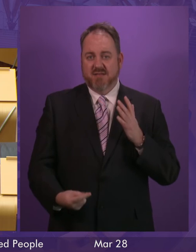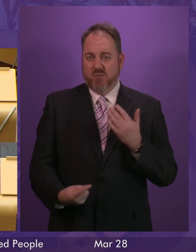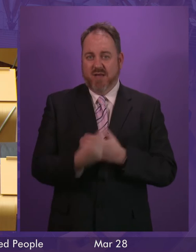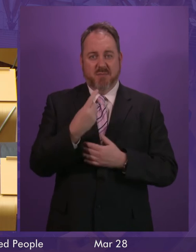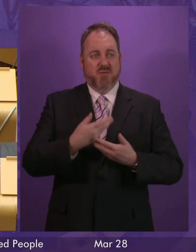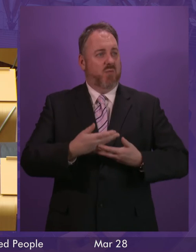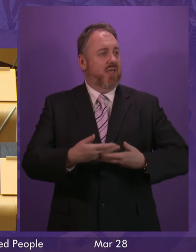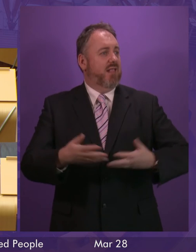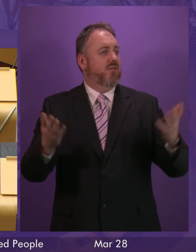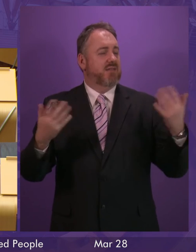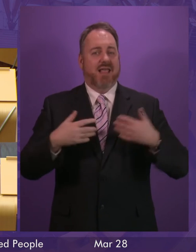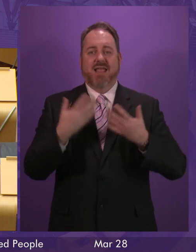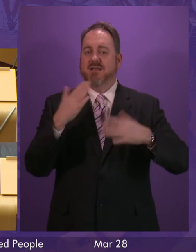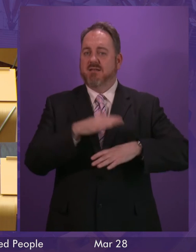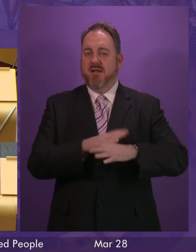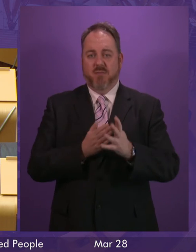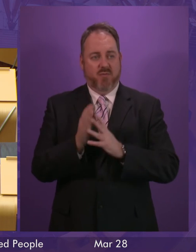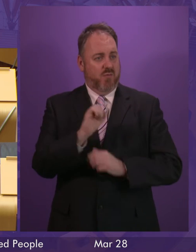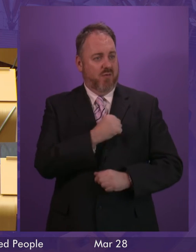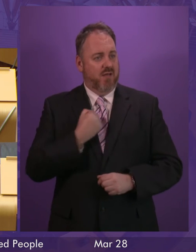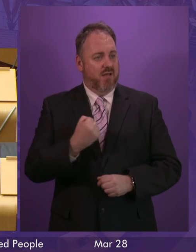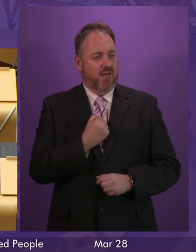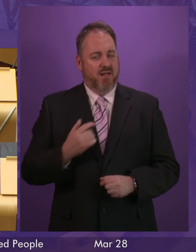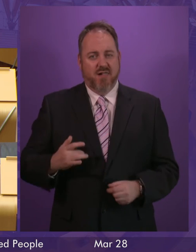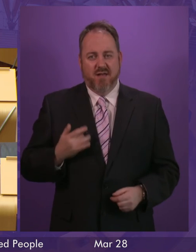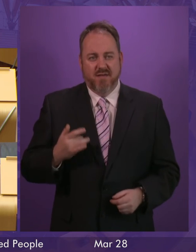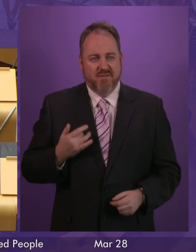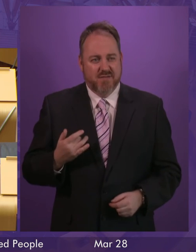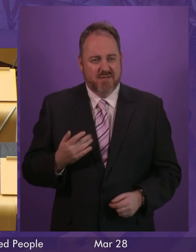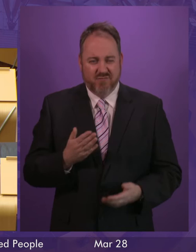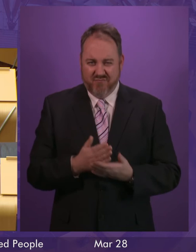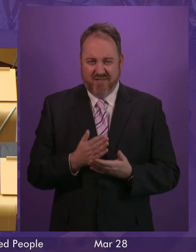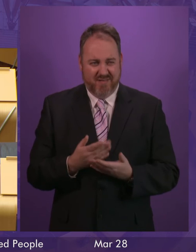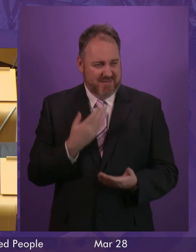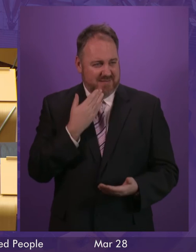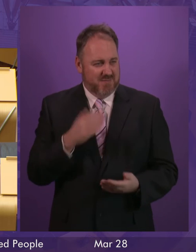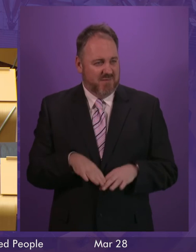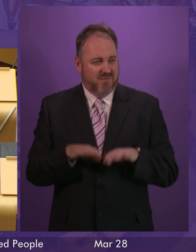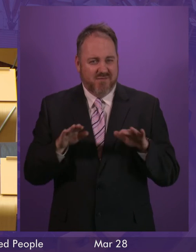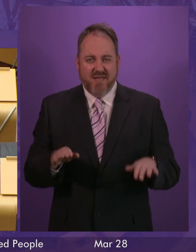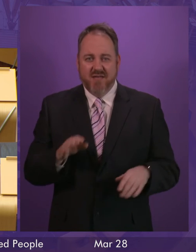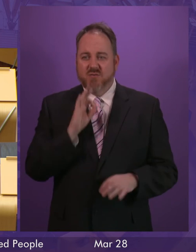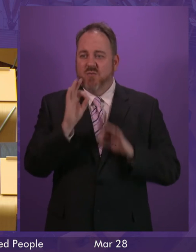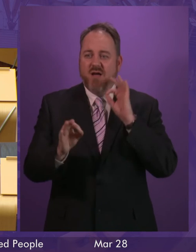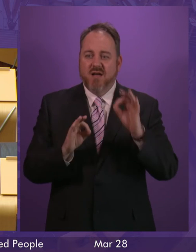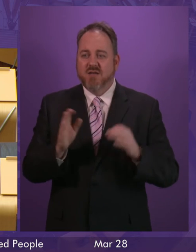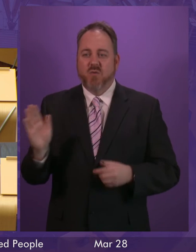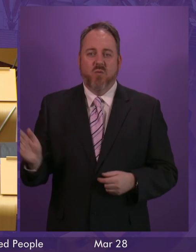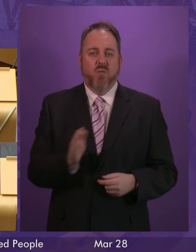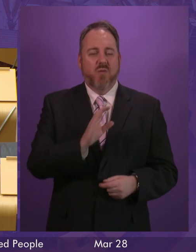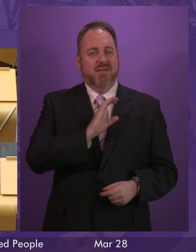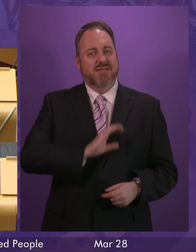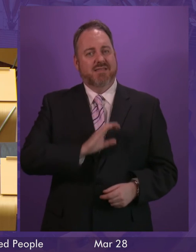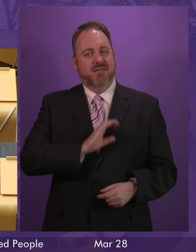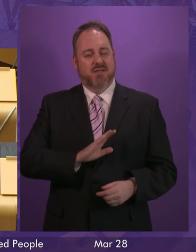us at any time of our lives. Is it unreasonable to ask for all of our citizens to feel included?